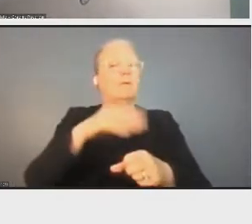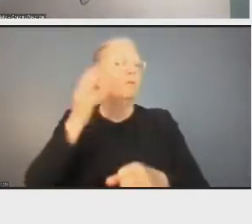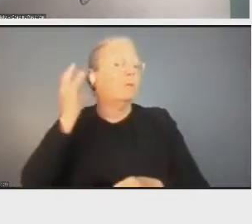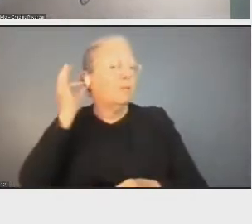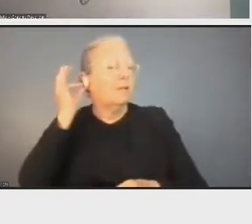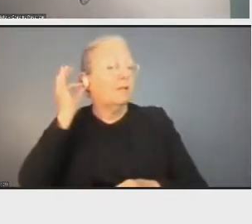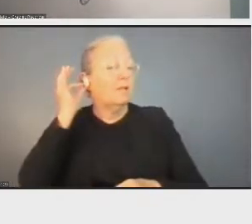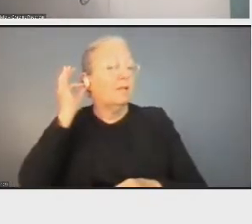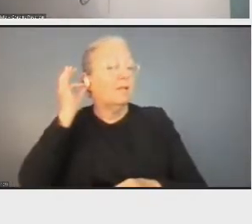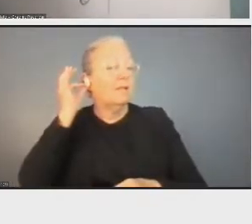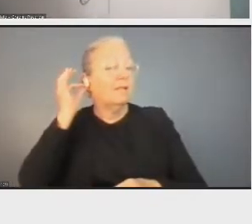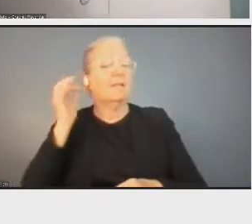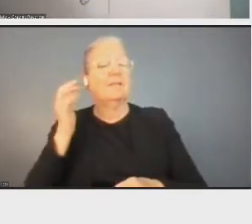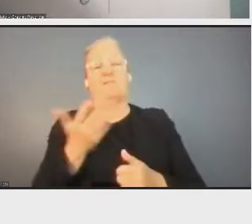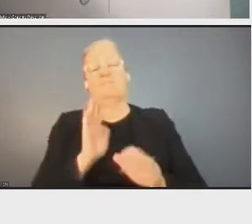the